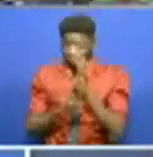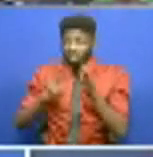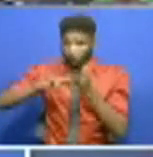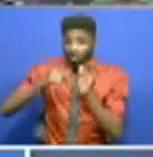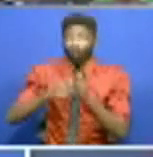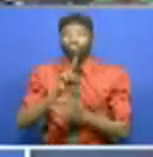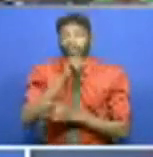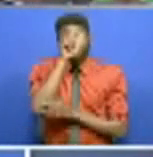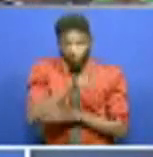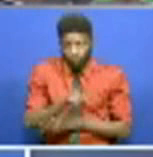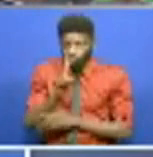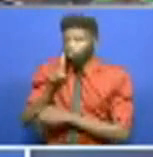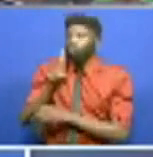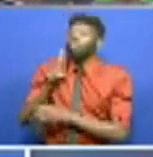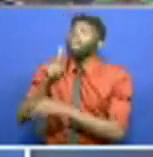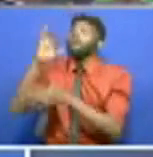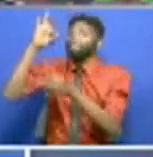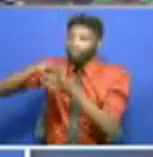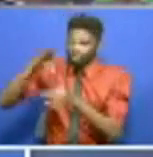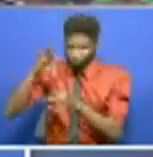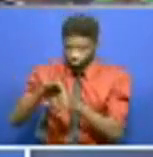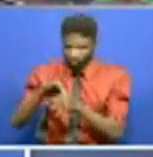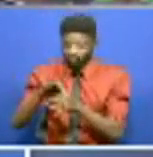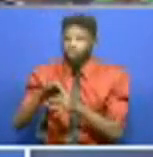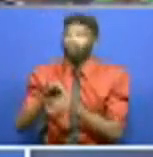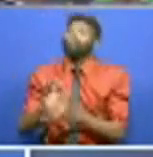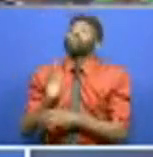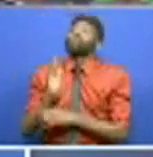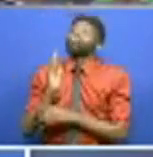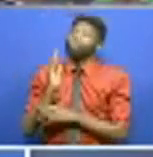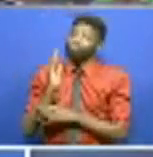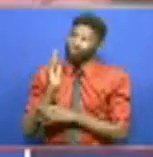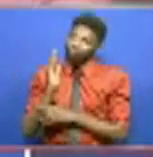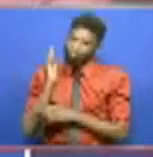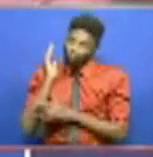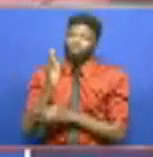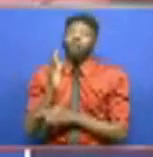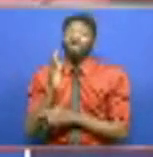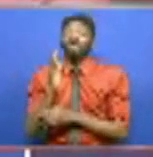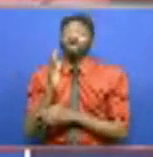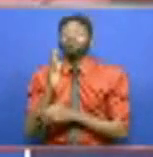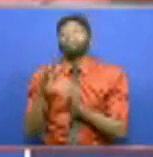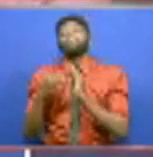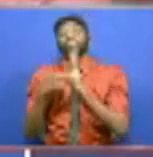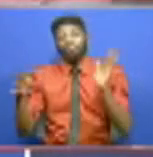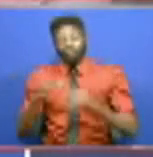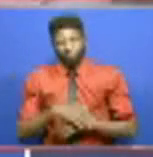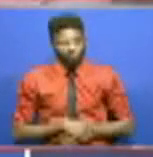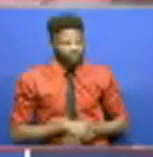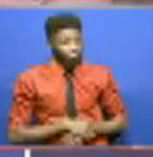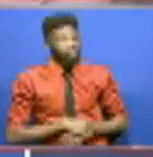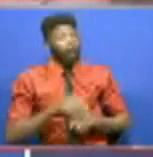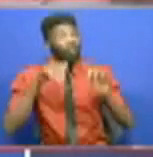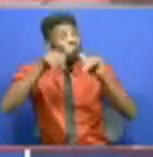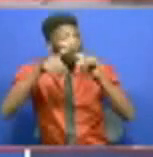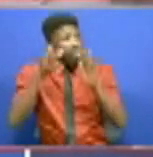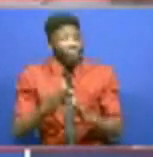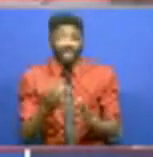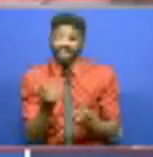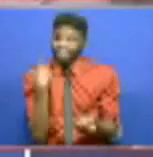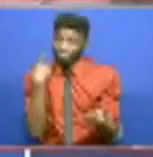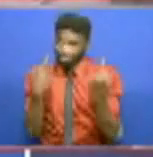and the limitation of the term of the directors, they are very, very, very popular. The tea farmers are